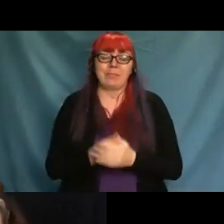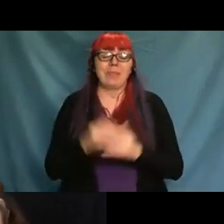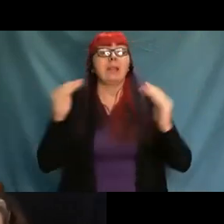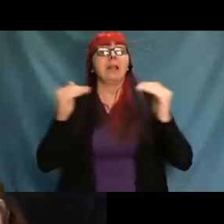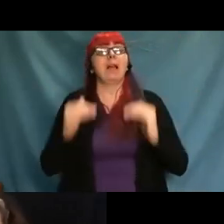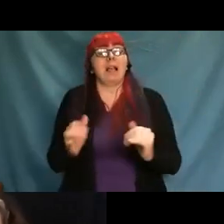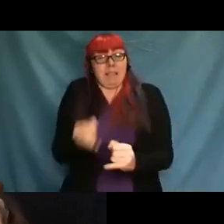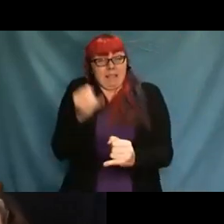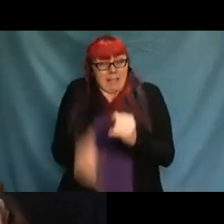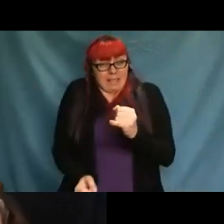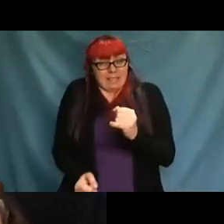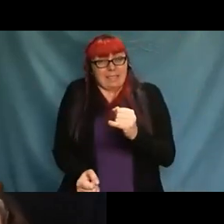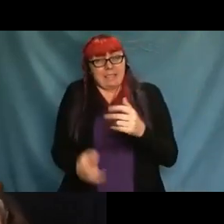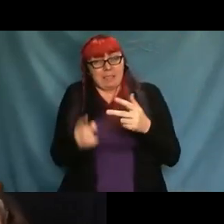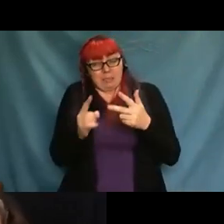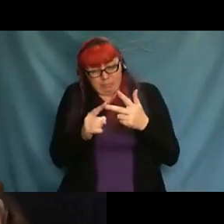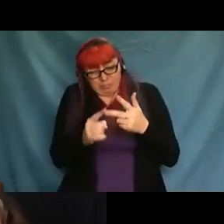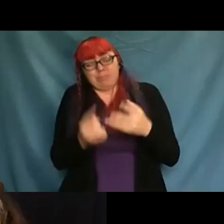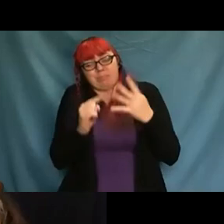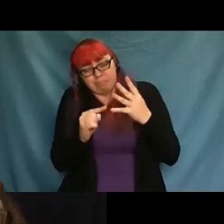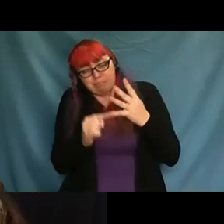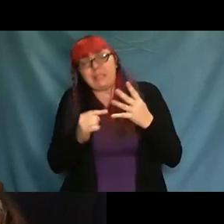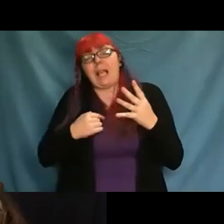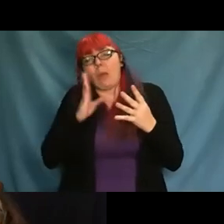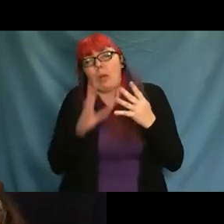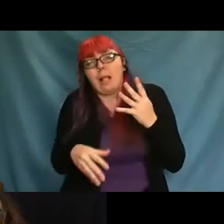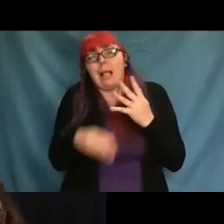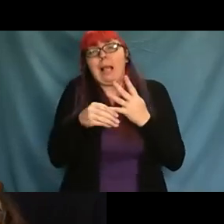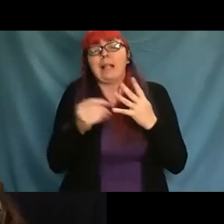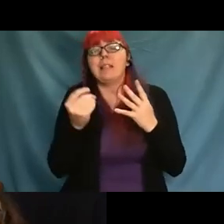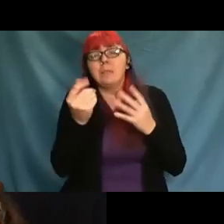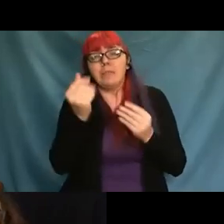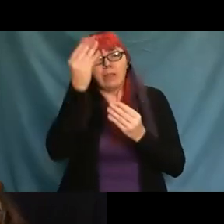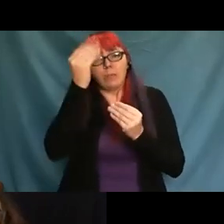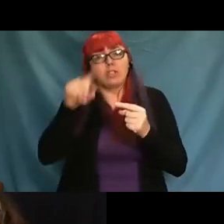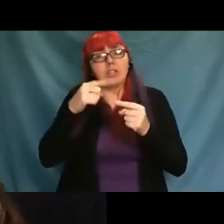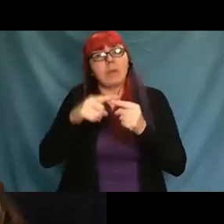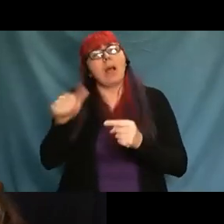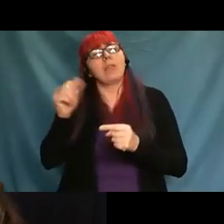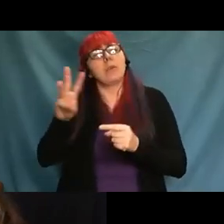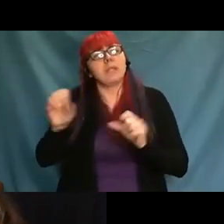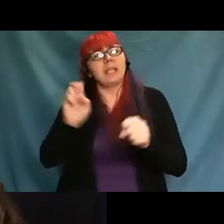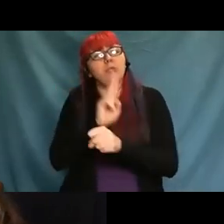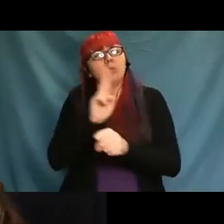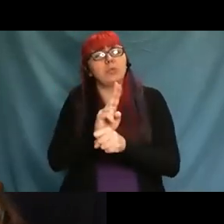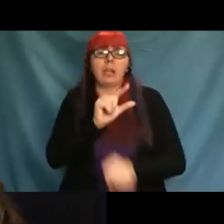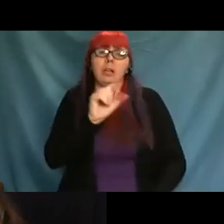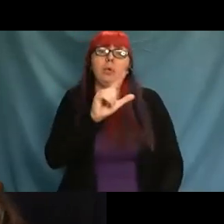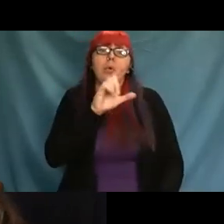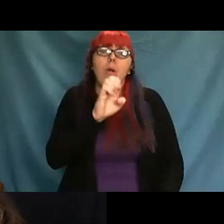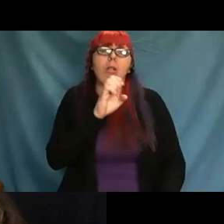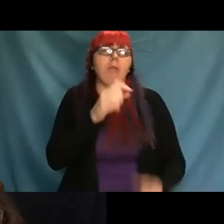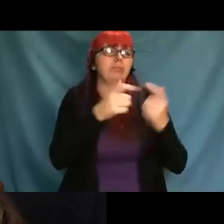Facebook, YouTube, all these big internet giants. I want to share some information about alternatives and what we've been able to learn about